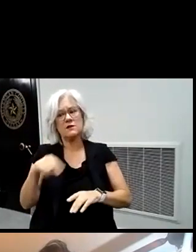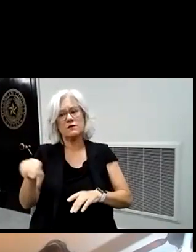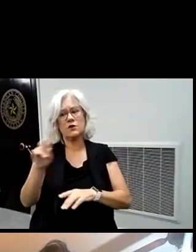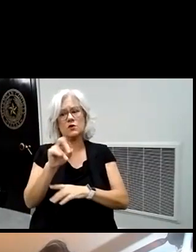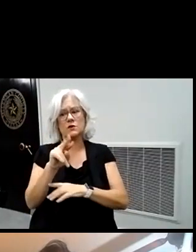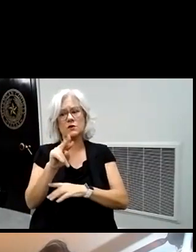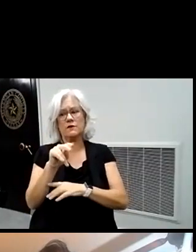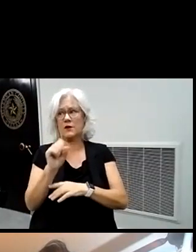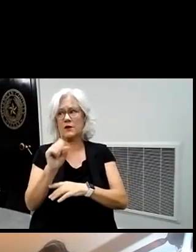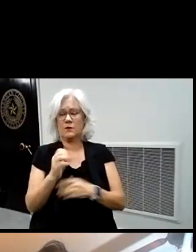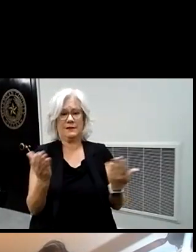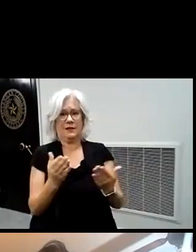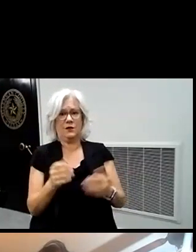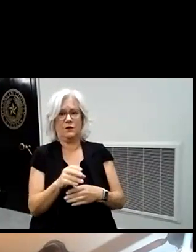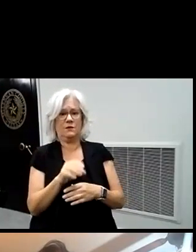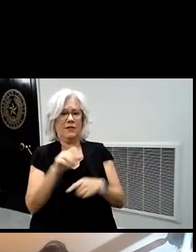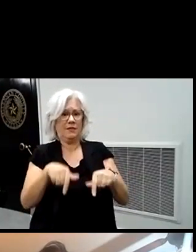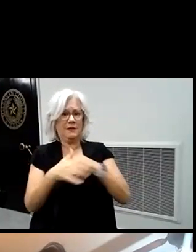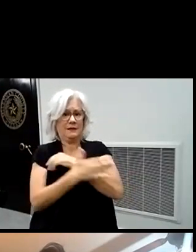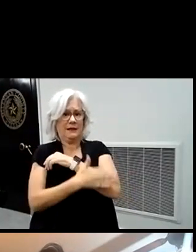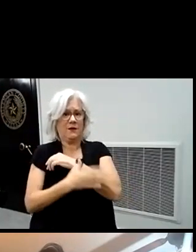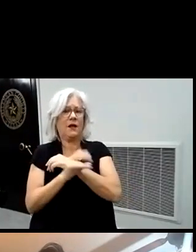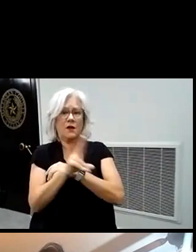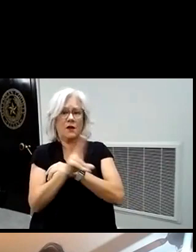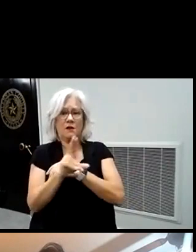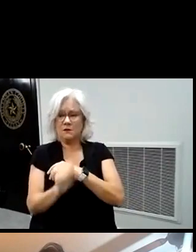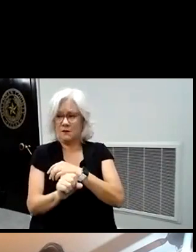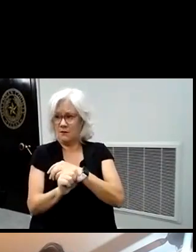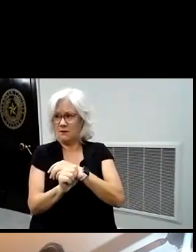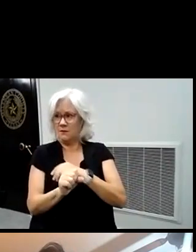United States. Thank you.